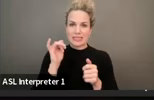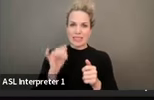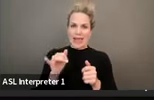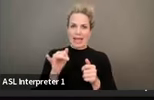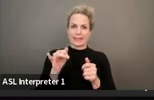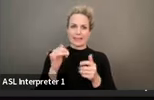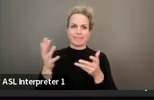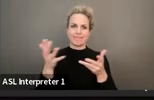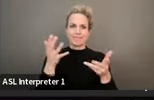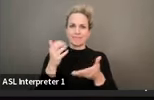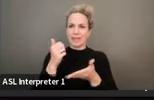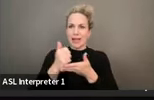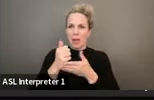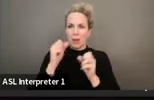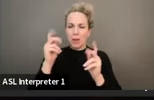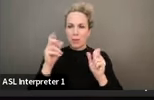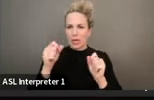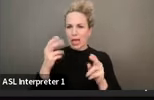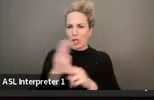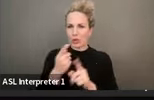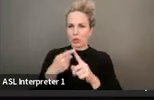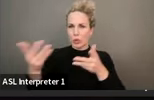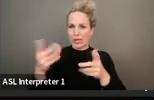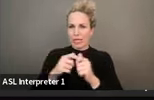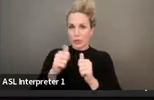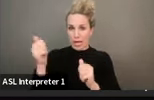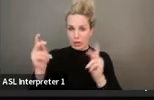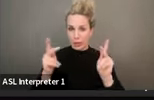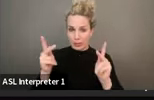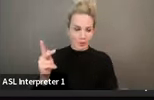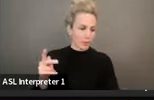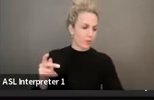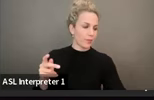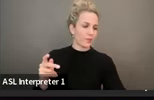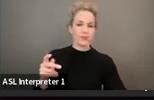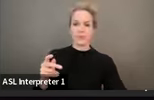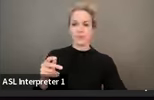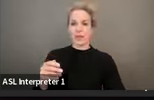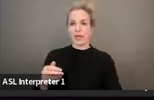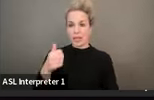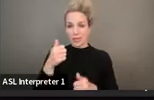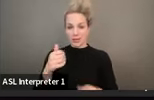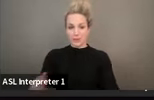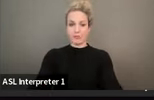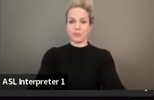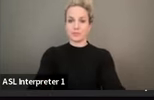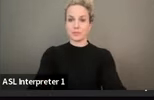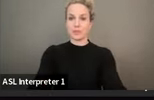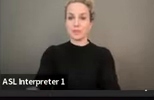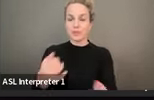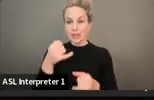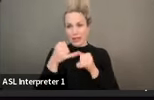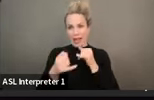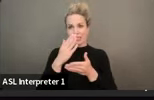that people can use to engage with other people, right? This last part, the quote from Steven Spahn, our senior director of